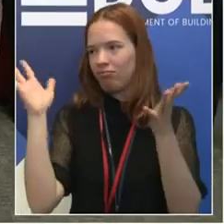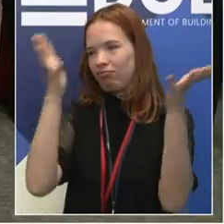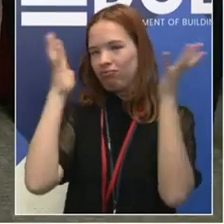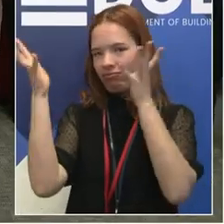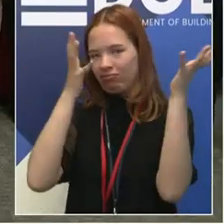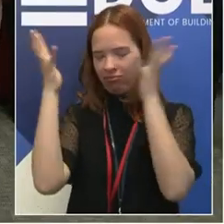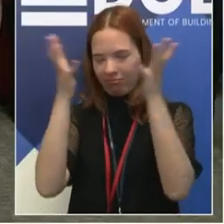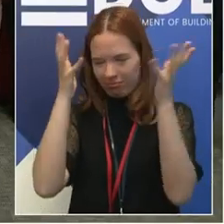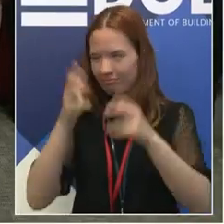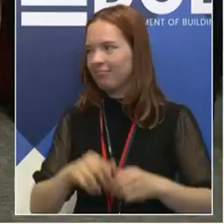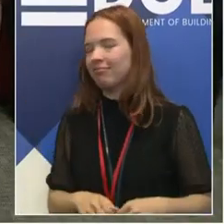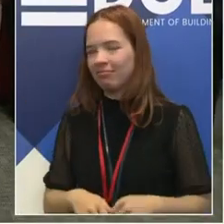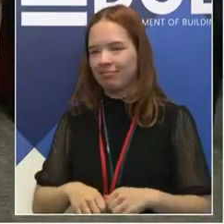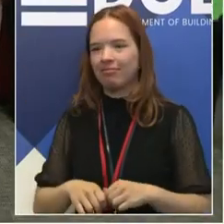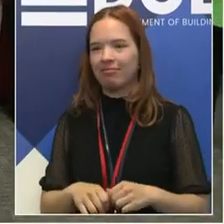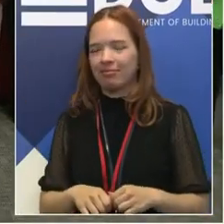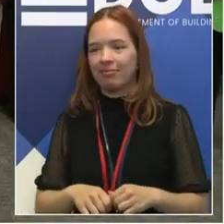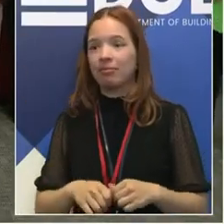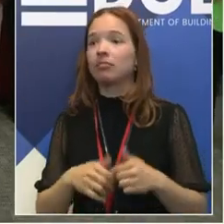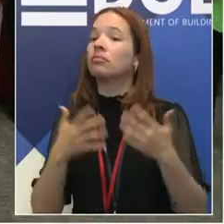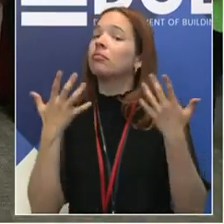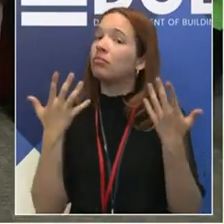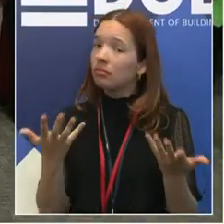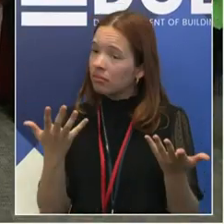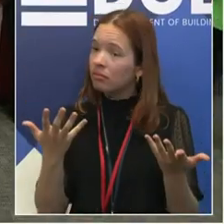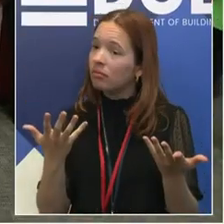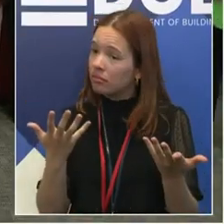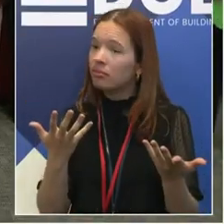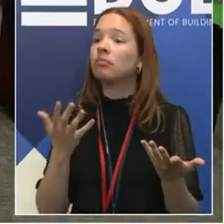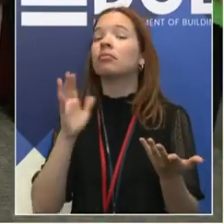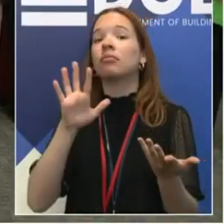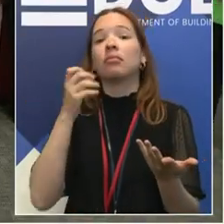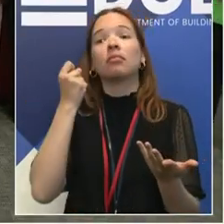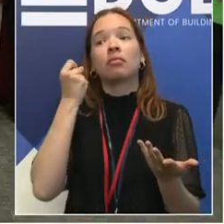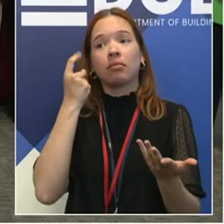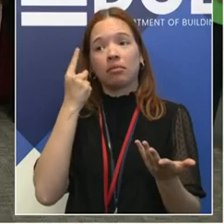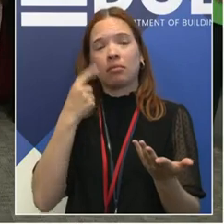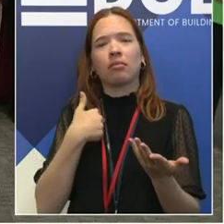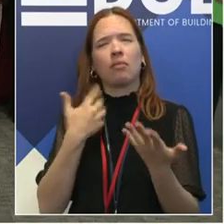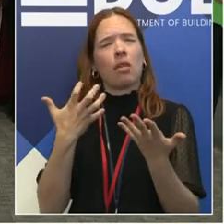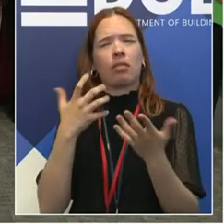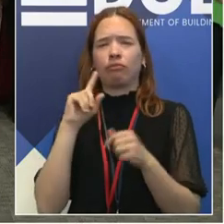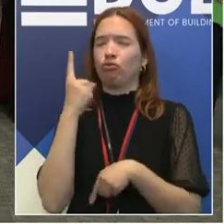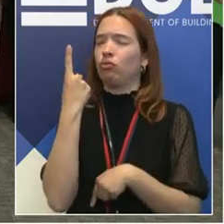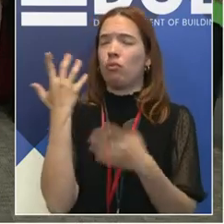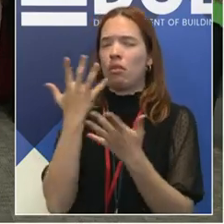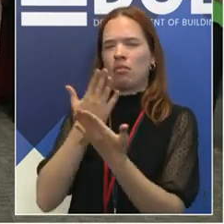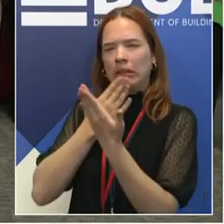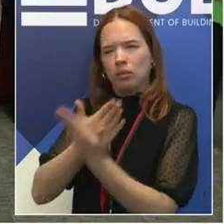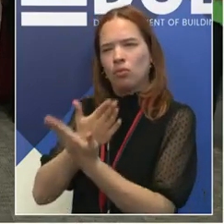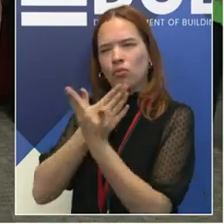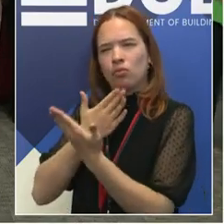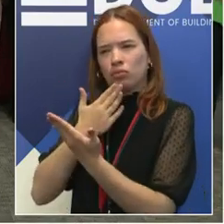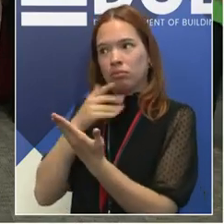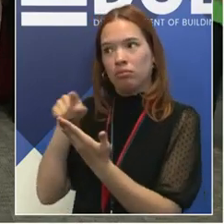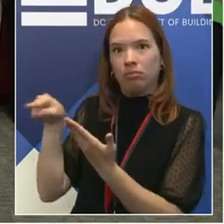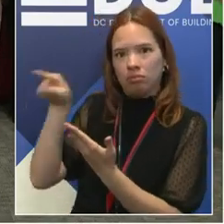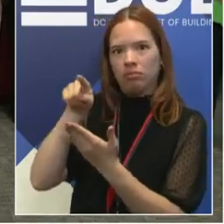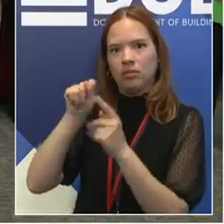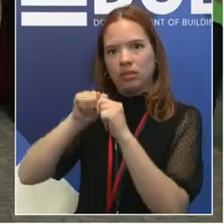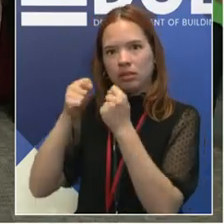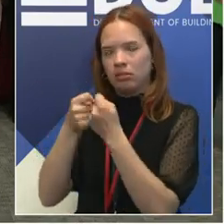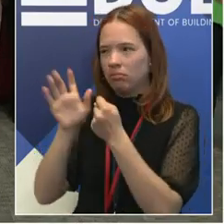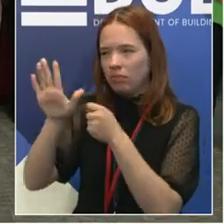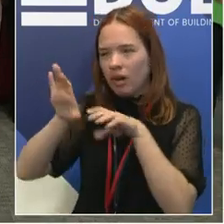I want to begin by thanking each of you for your incredible work over the past